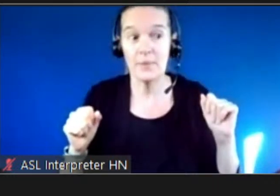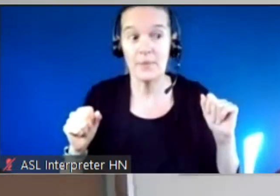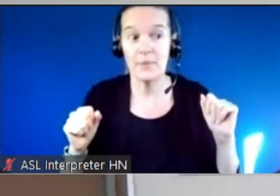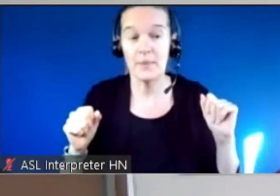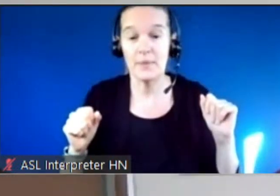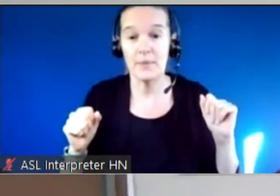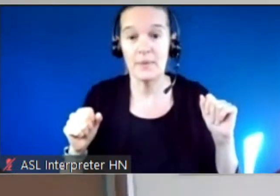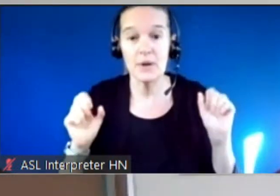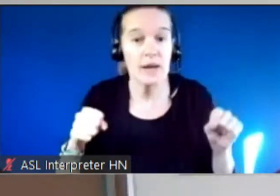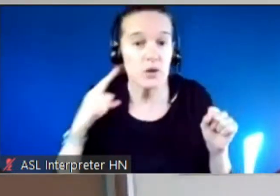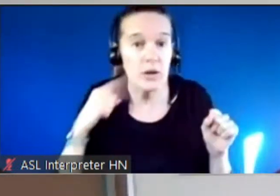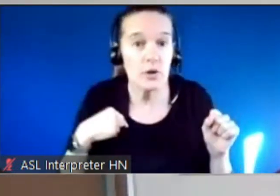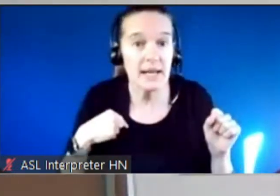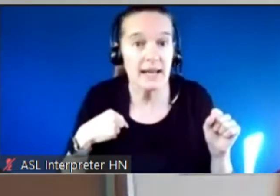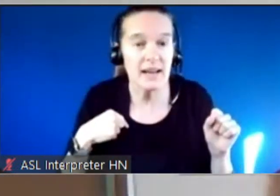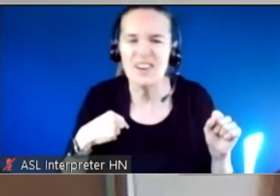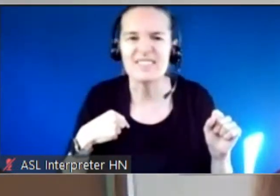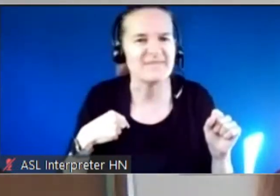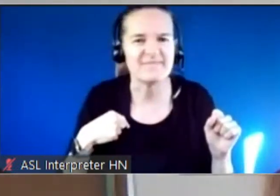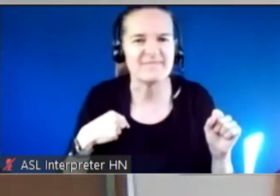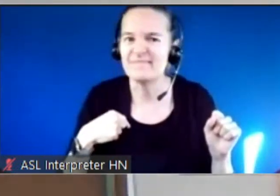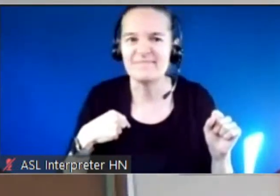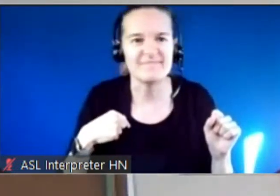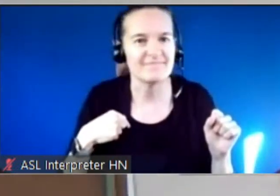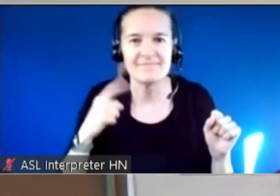Can you hear me, Jackie?